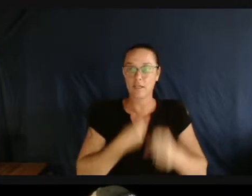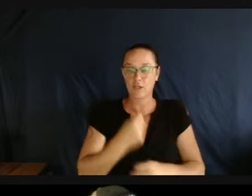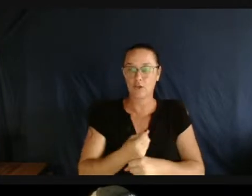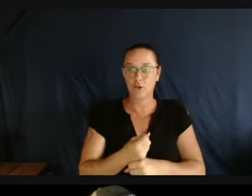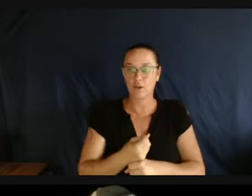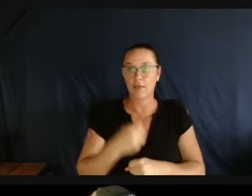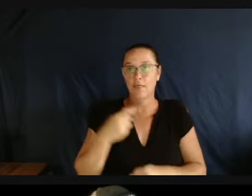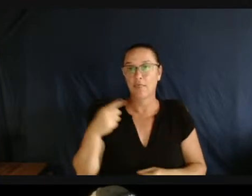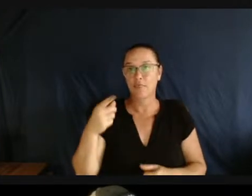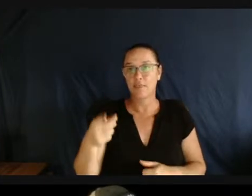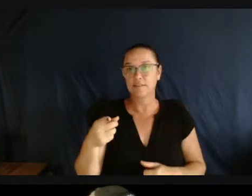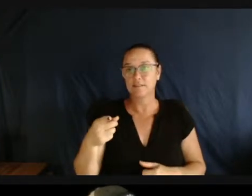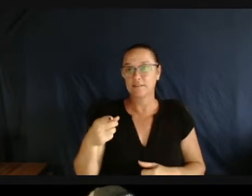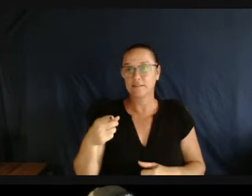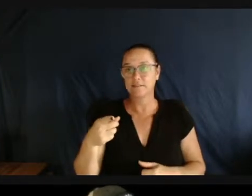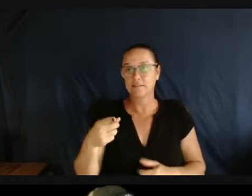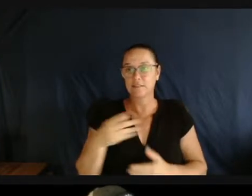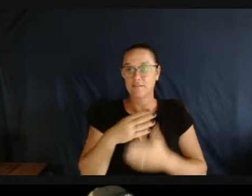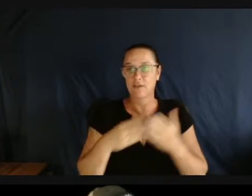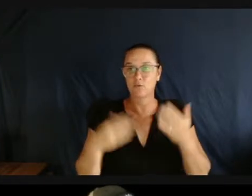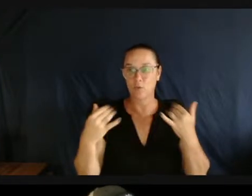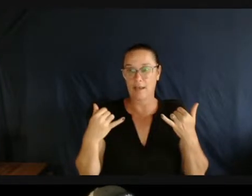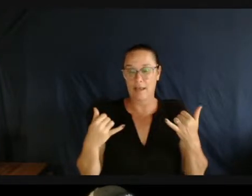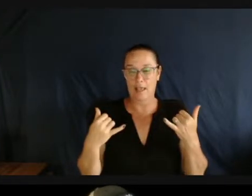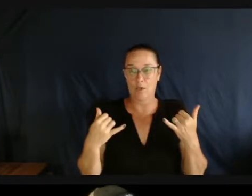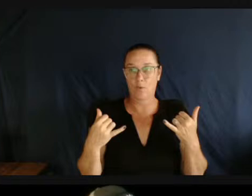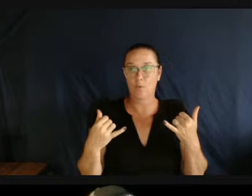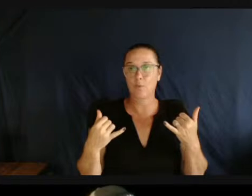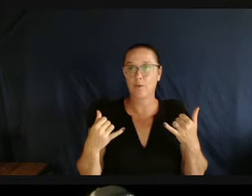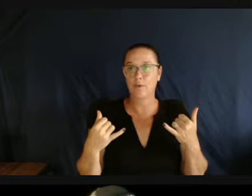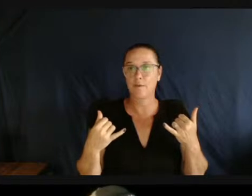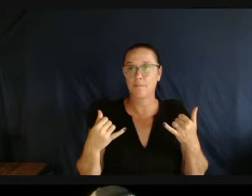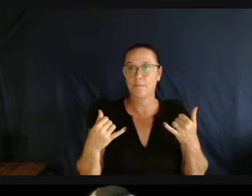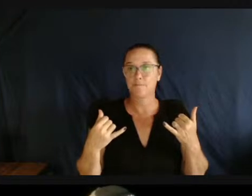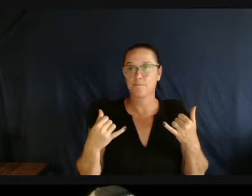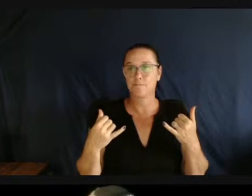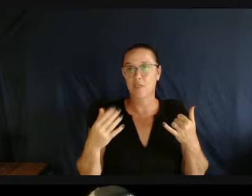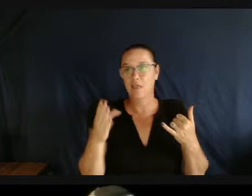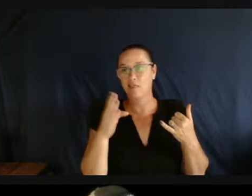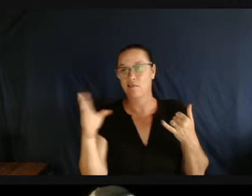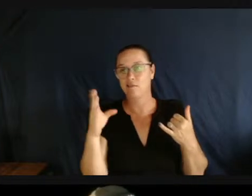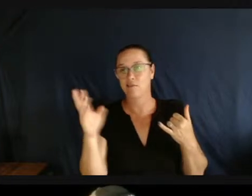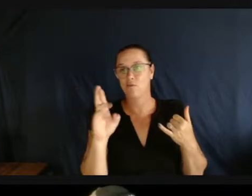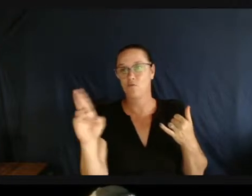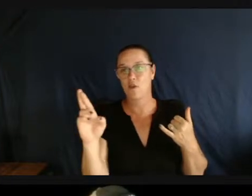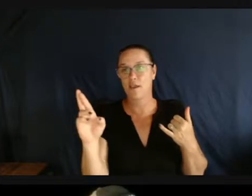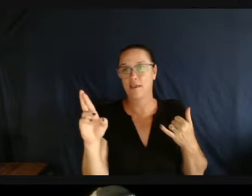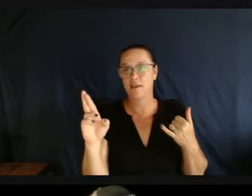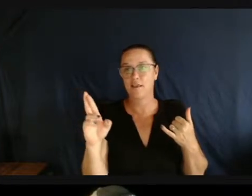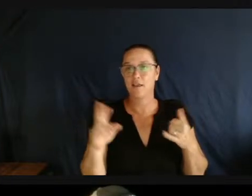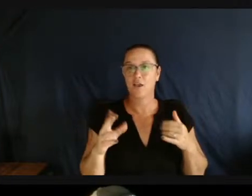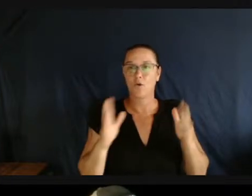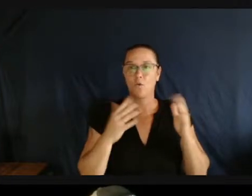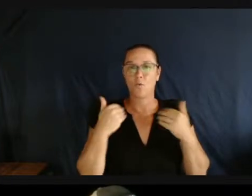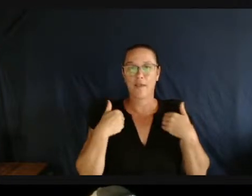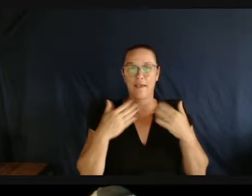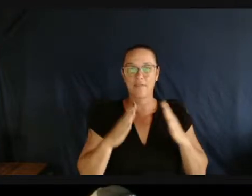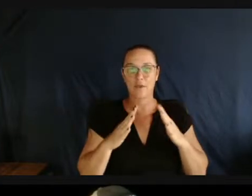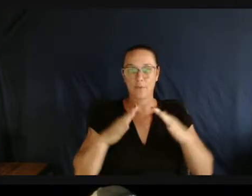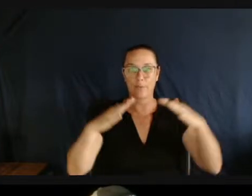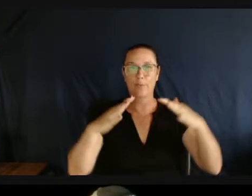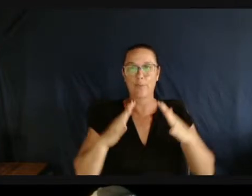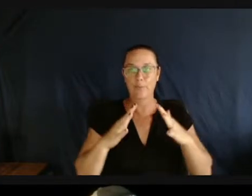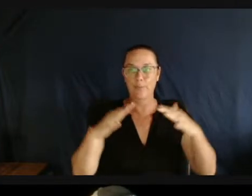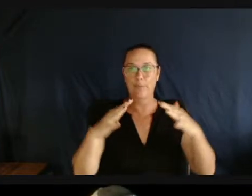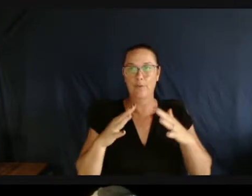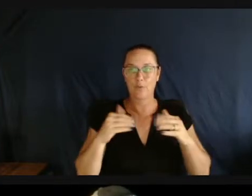is the phase that we're in right here on the right side. This most recent following our tilt, where we have this extension north and